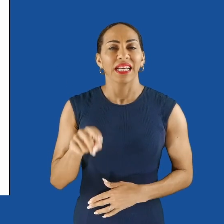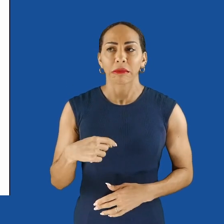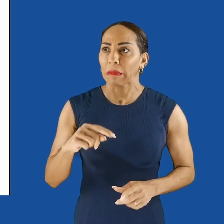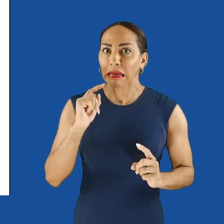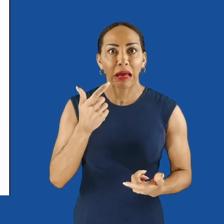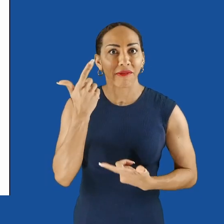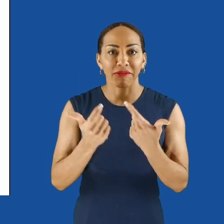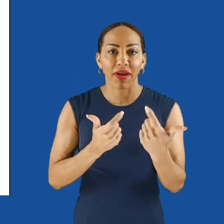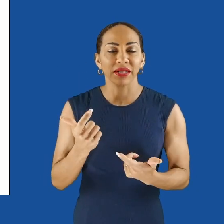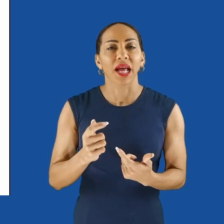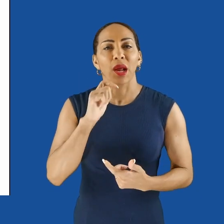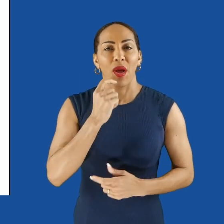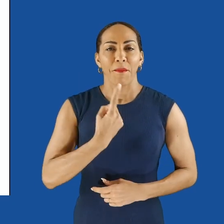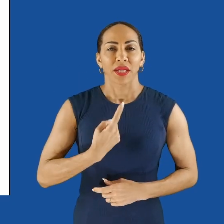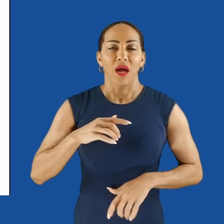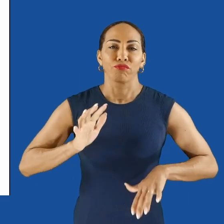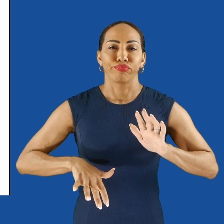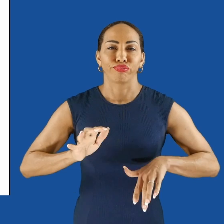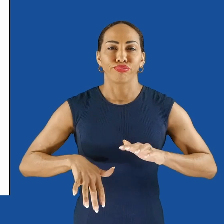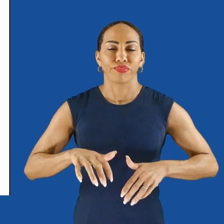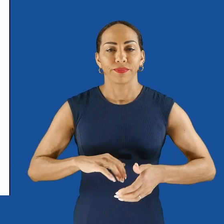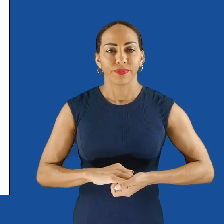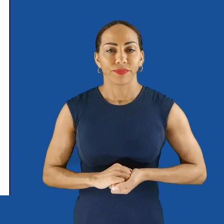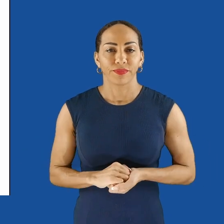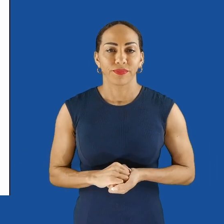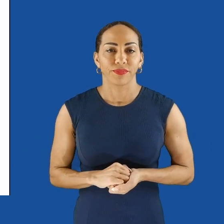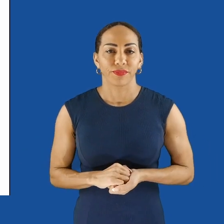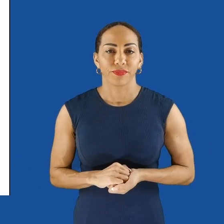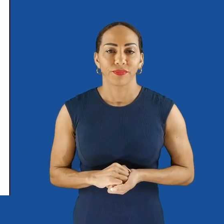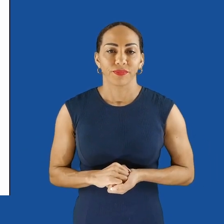my address on the list and enter it manually.